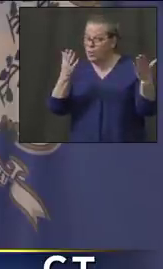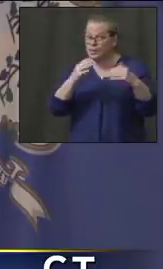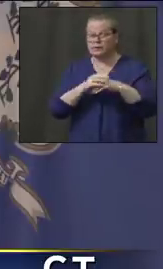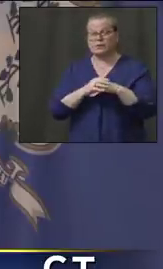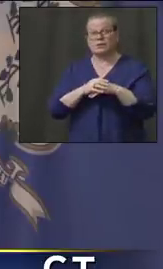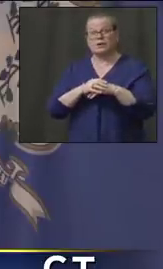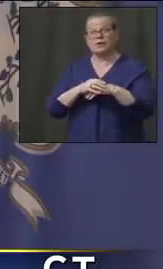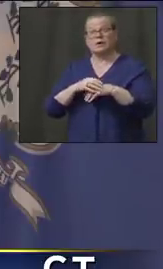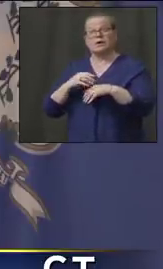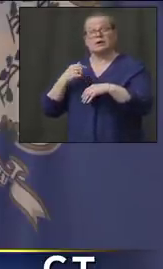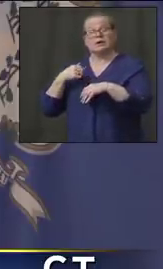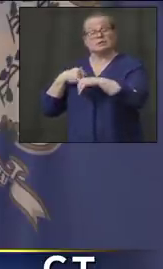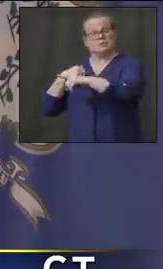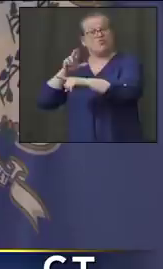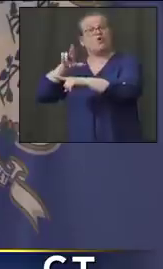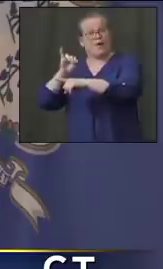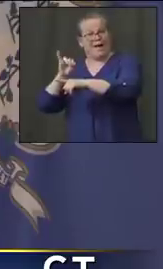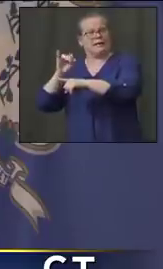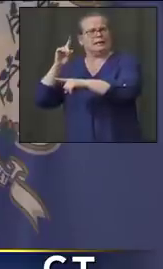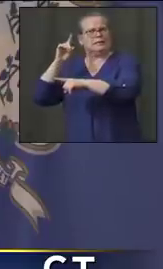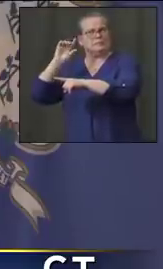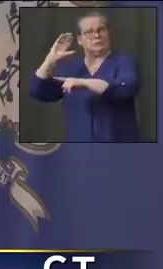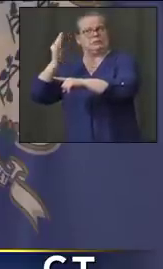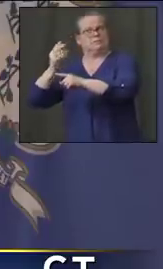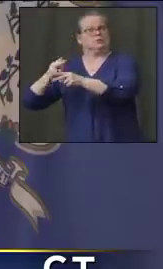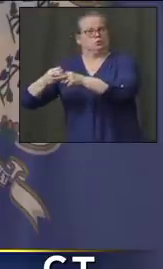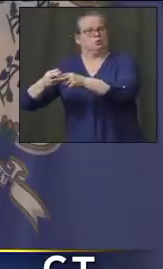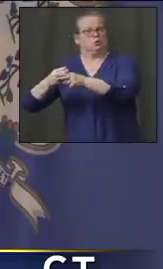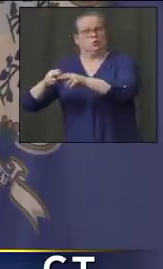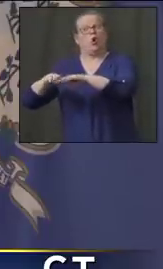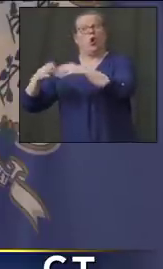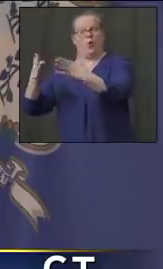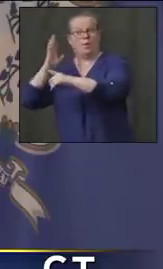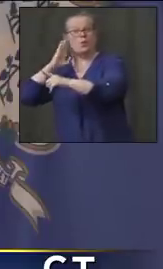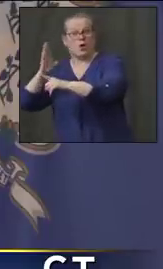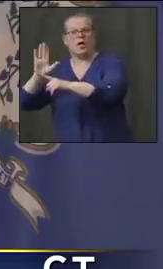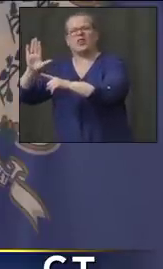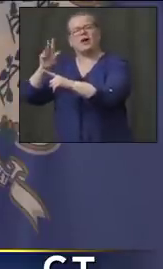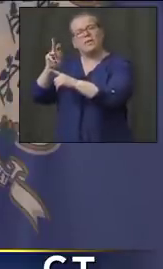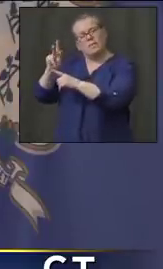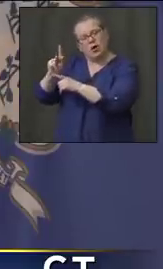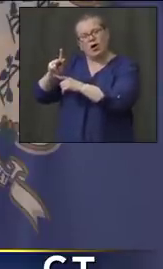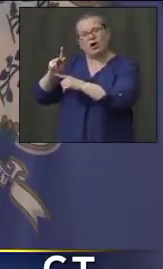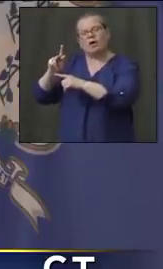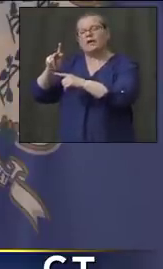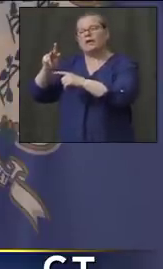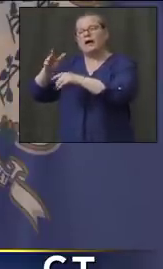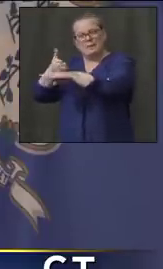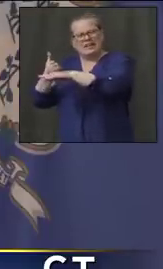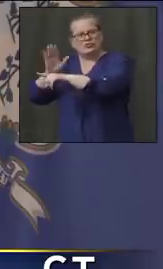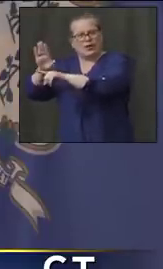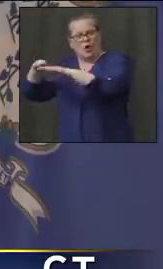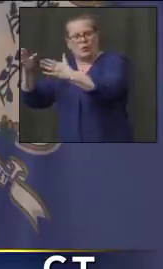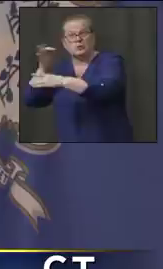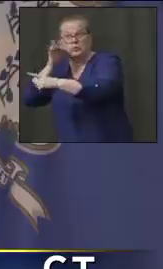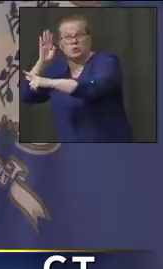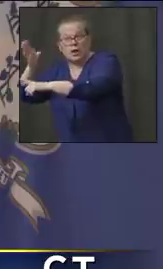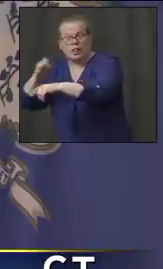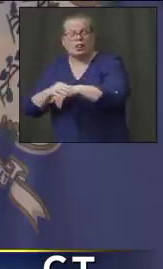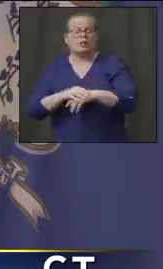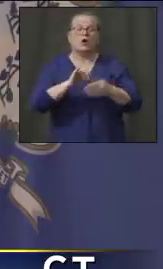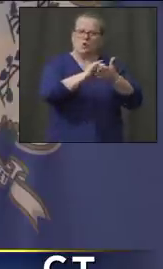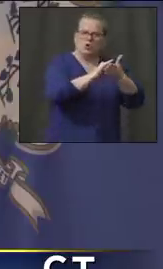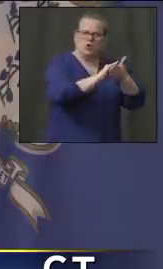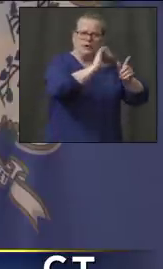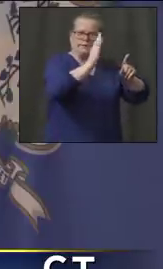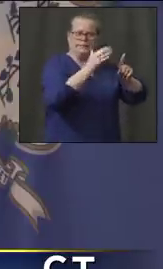their parks and beaches, and New York is considering the same for parts of their region. We're still clarifying that. What you're